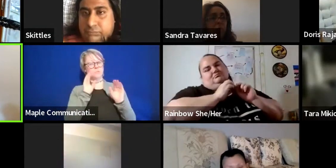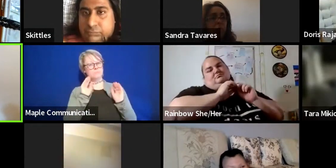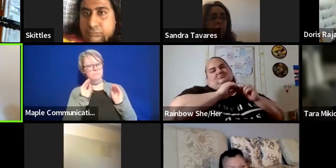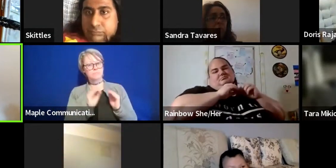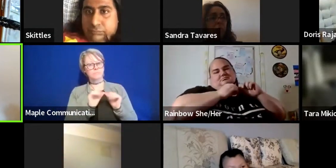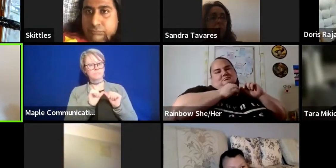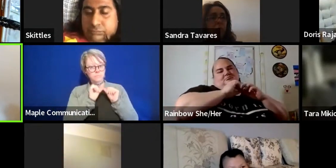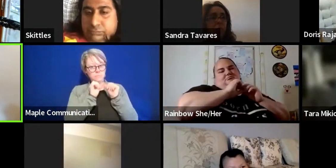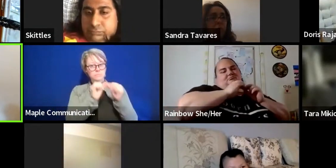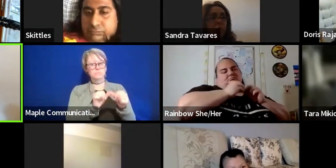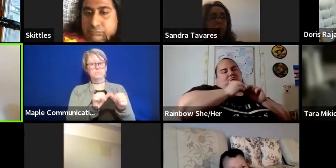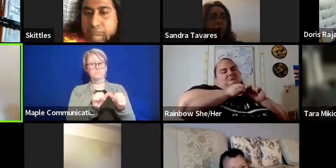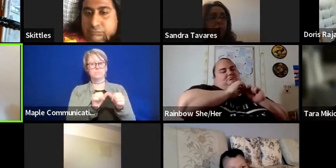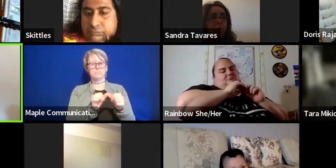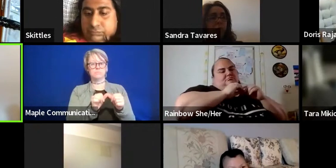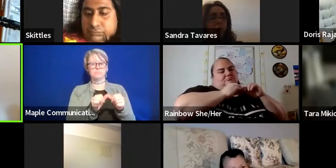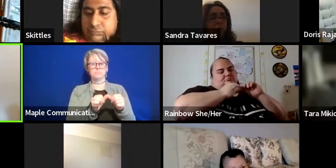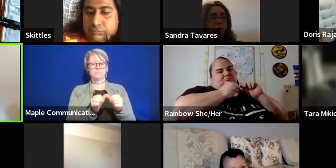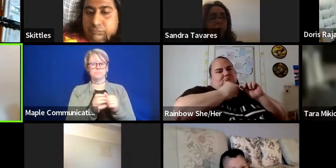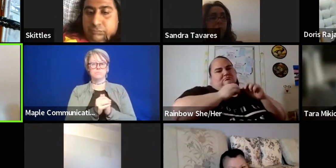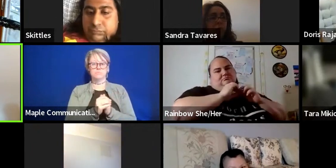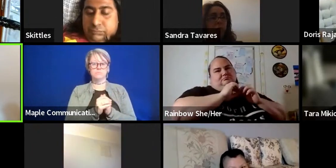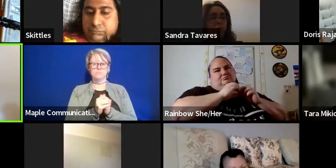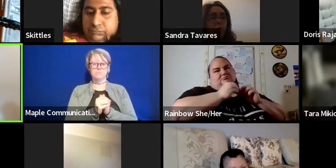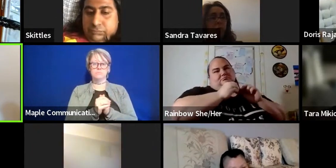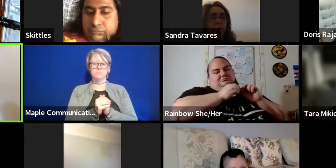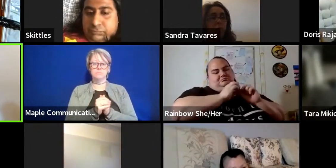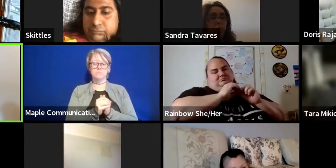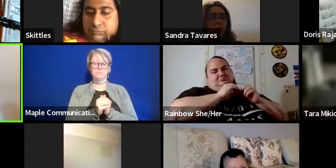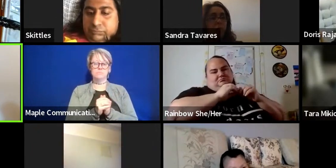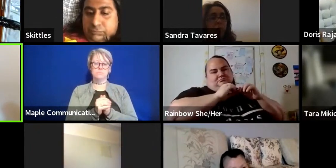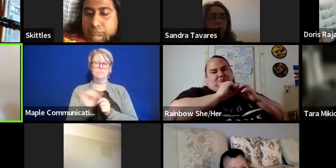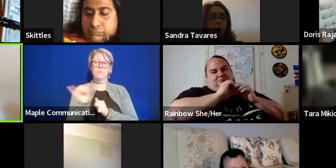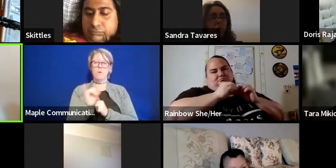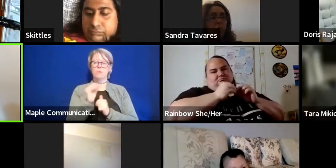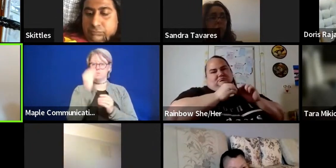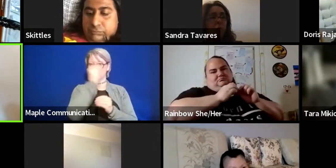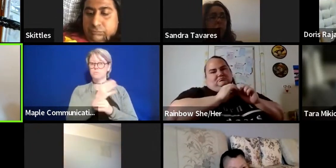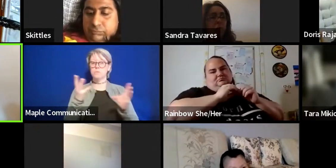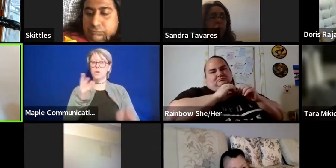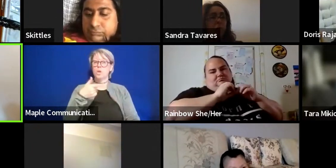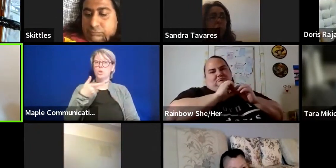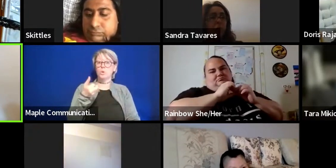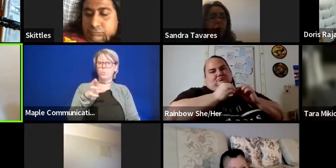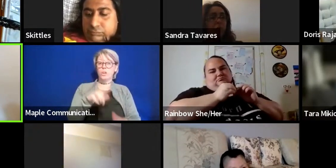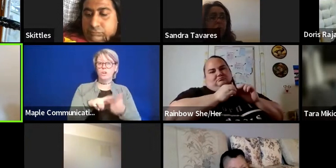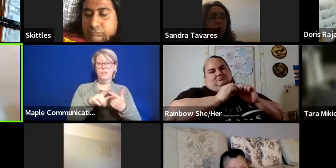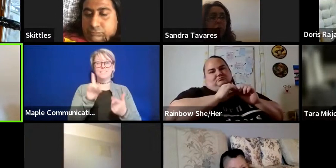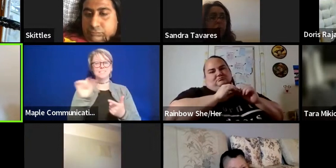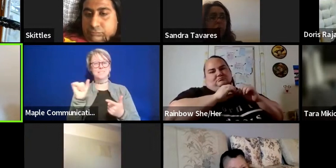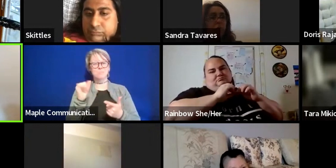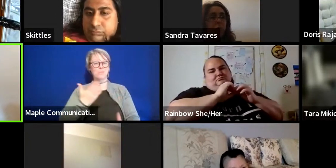while also knowing that like queer and disabled and racialized joy is also at the heart of all of